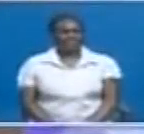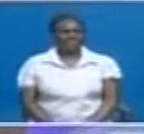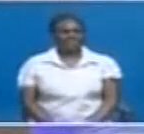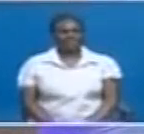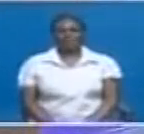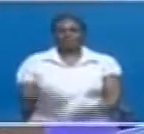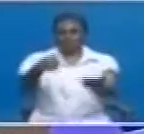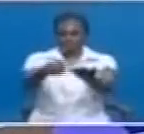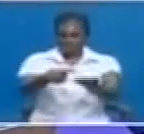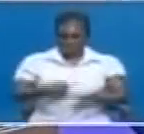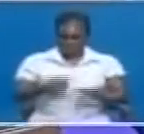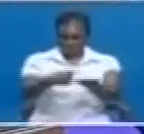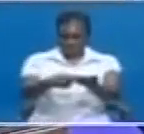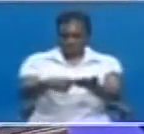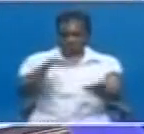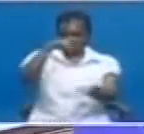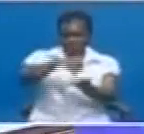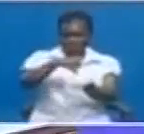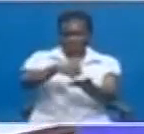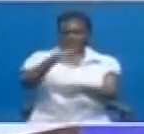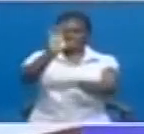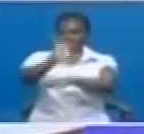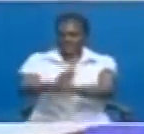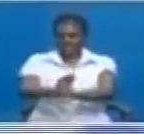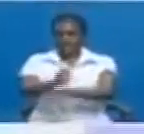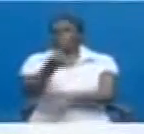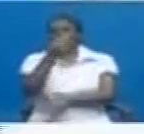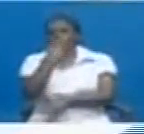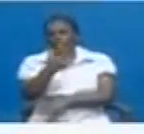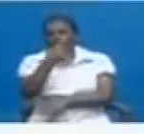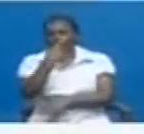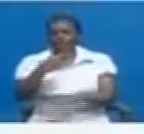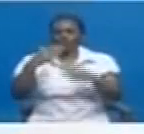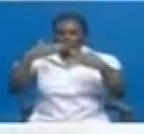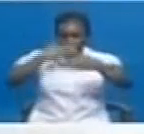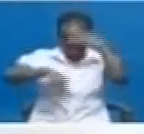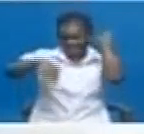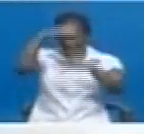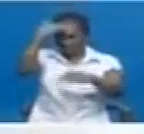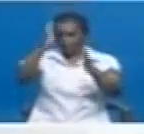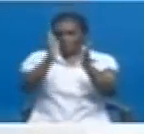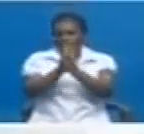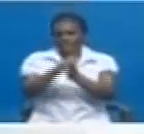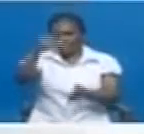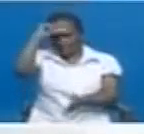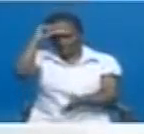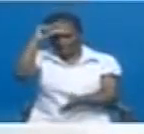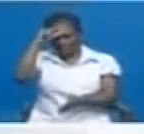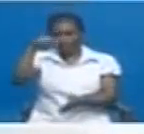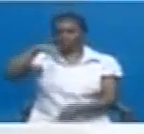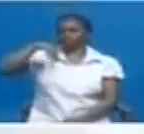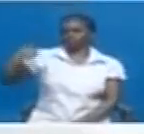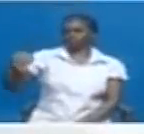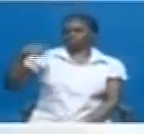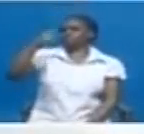It is a conversation that has involved the church, the medical practitioners as well, and indeed the government, that